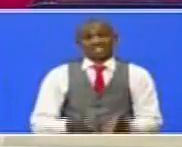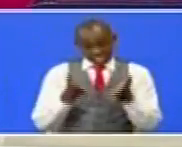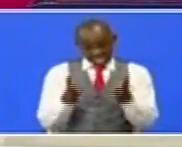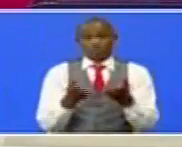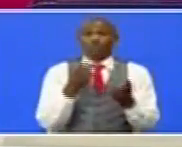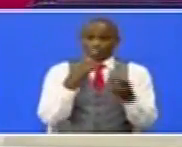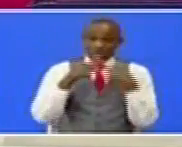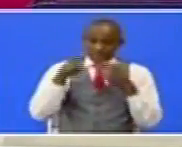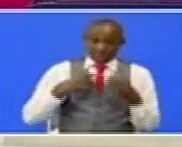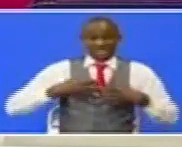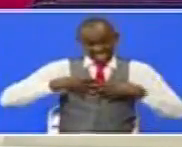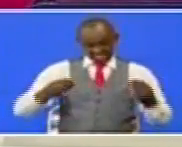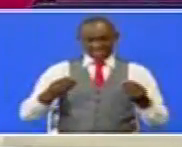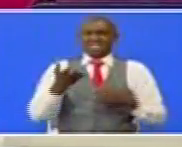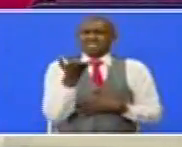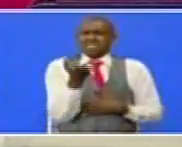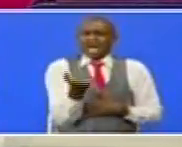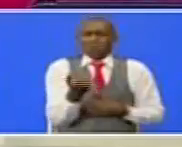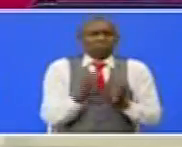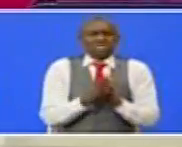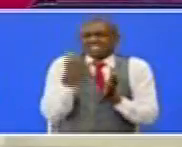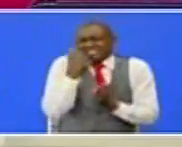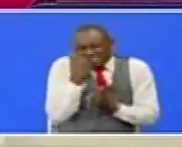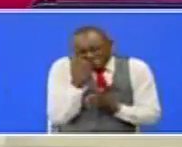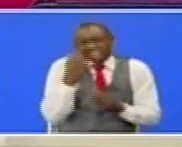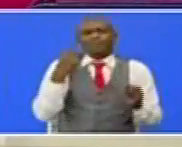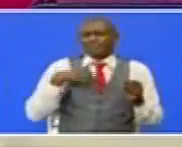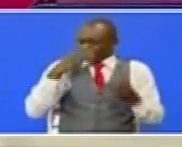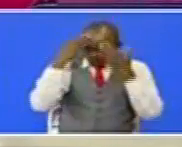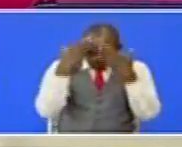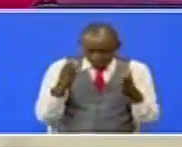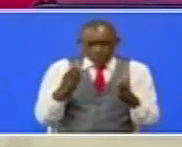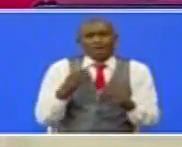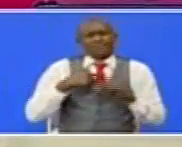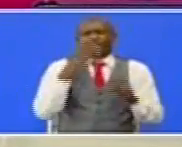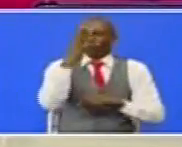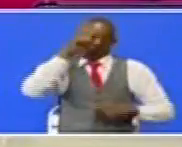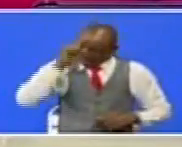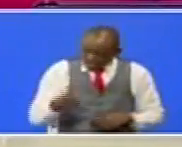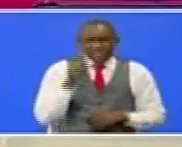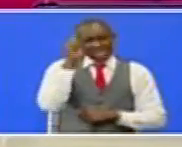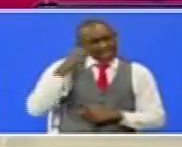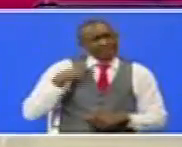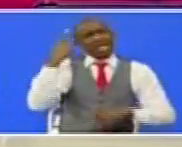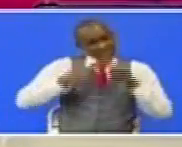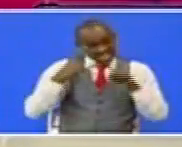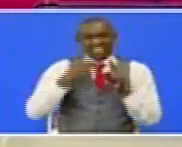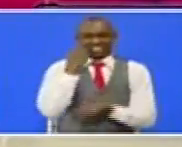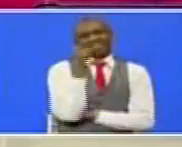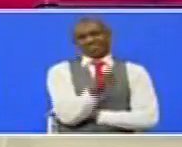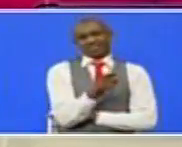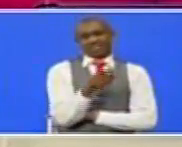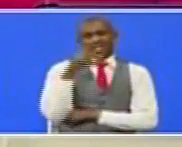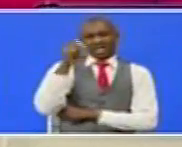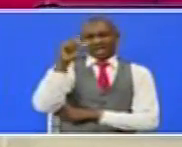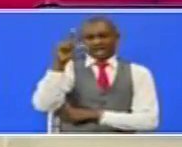Let's now talk matters health, and a disease hardly talked about is infecting up to 4,000 Kenyans every year. Kala Azar,